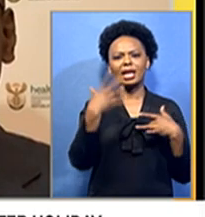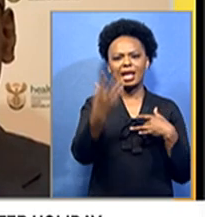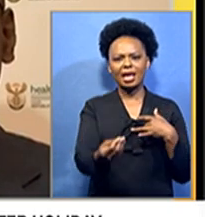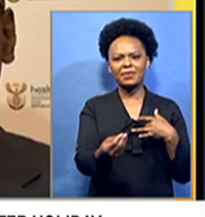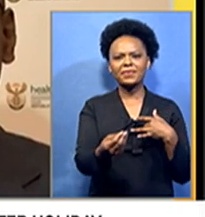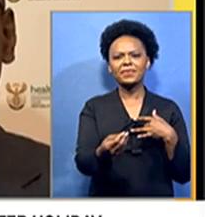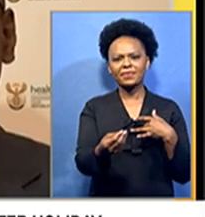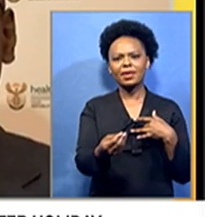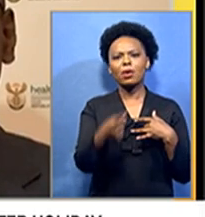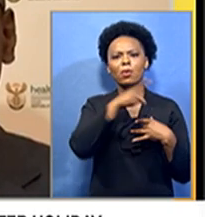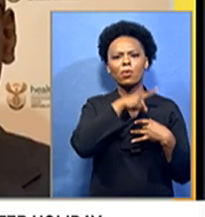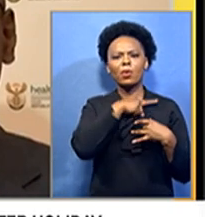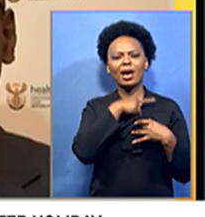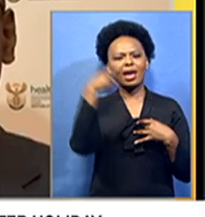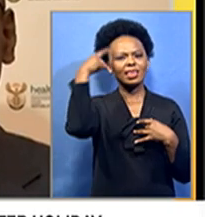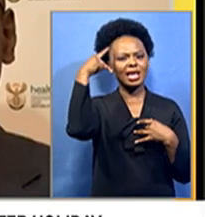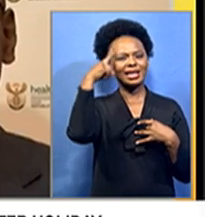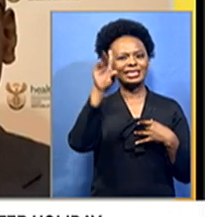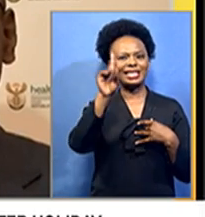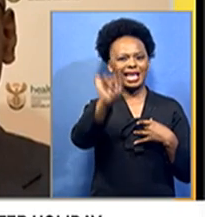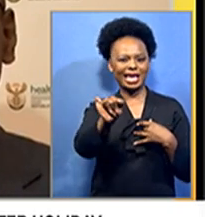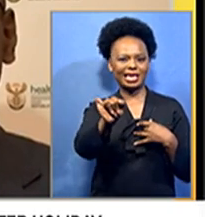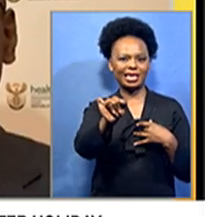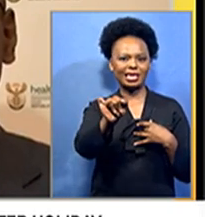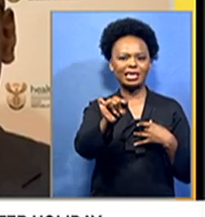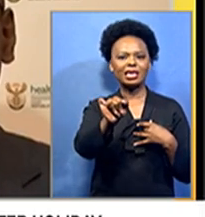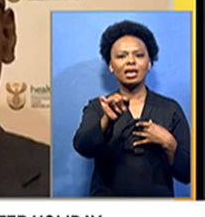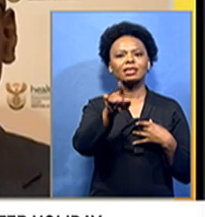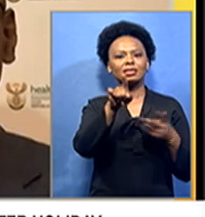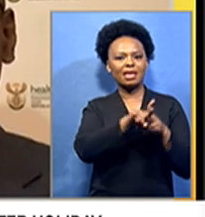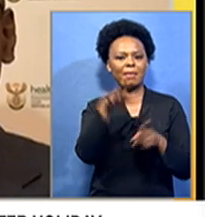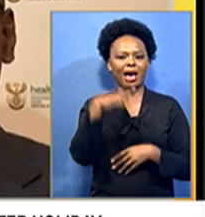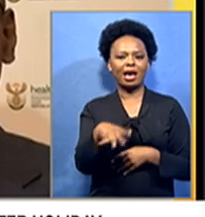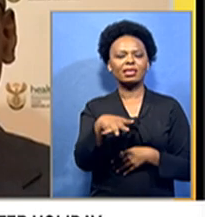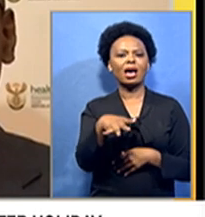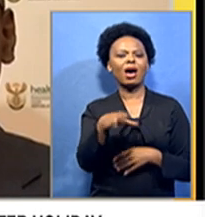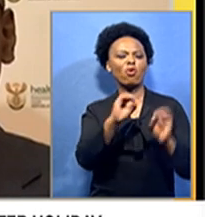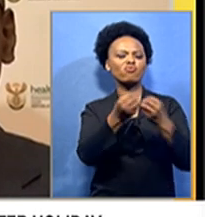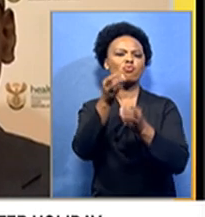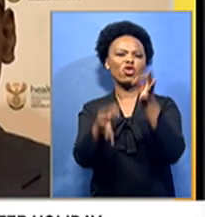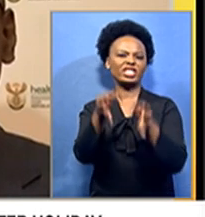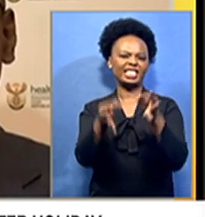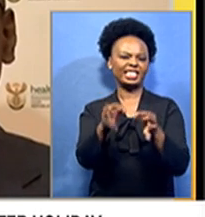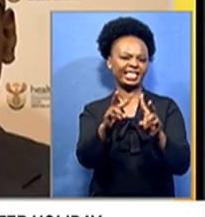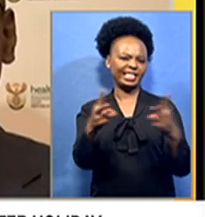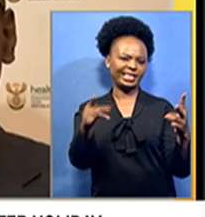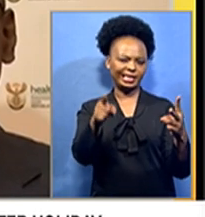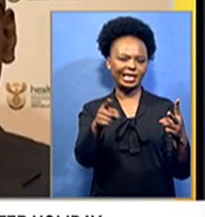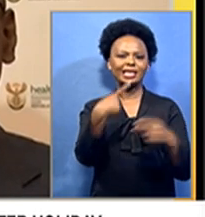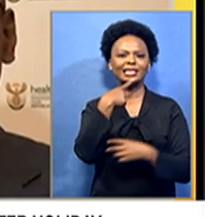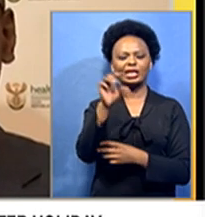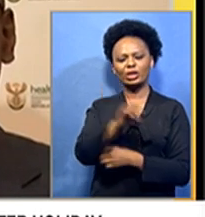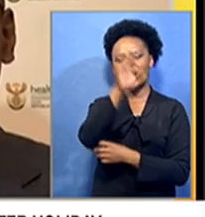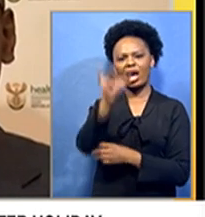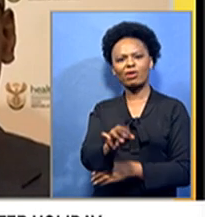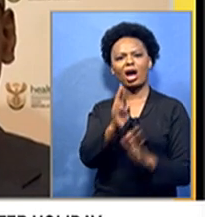I think it was the DA or other political parties, just talking to the fact that the South African Health Products Regulatory Authority